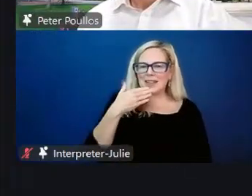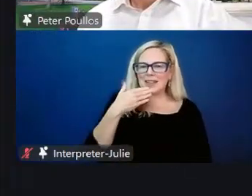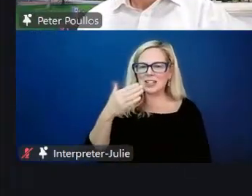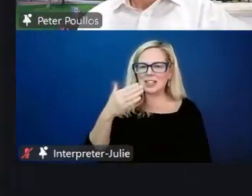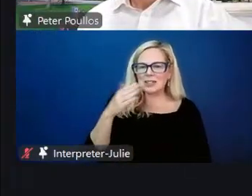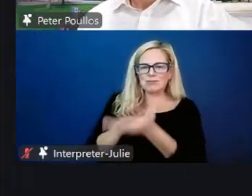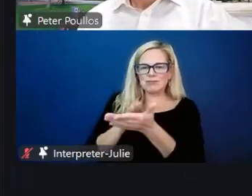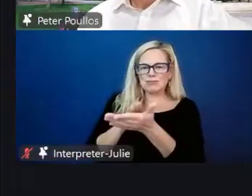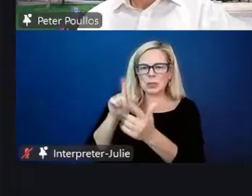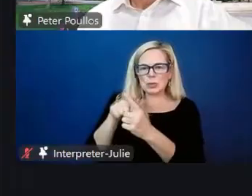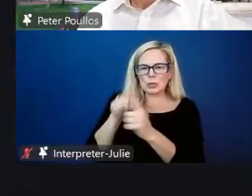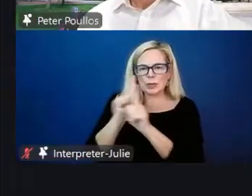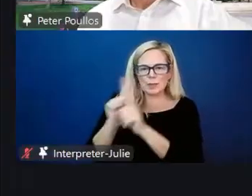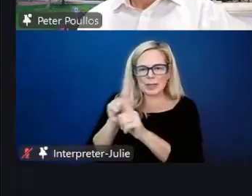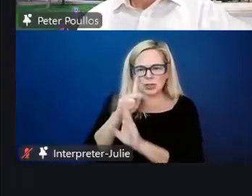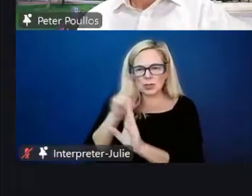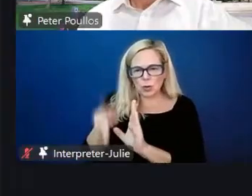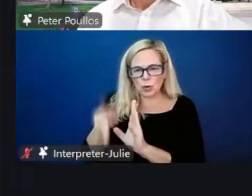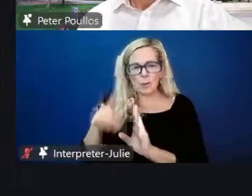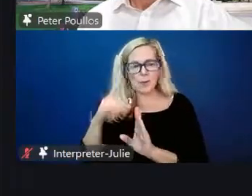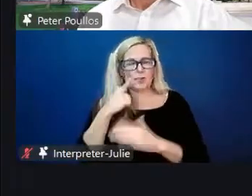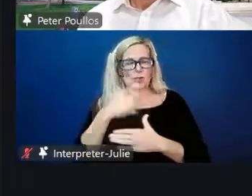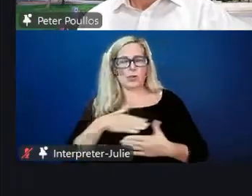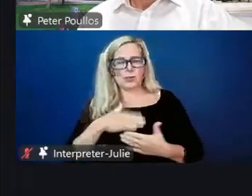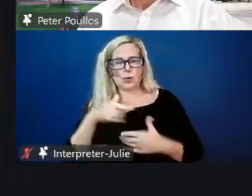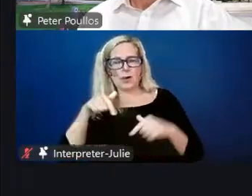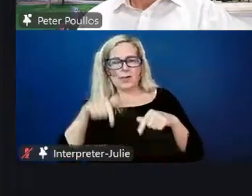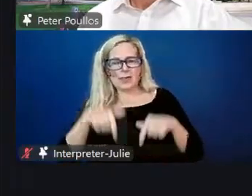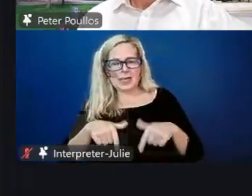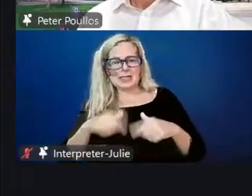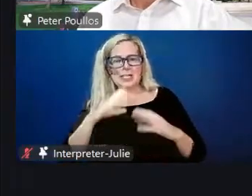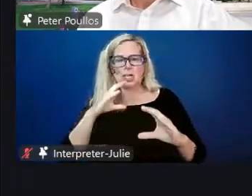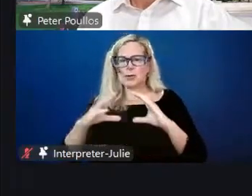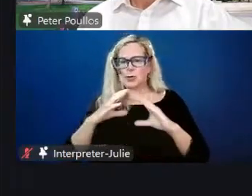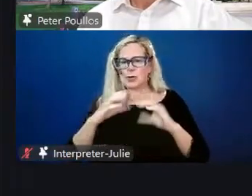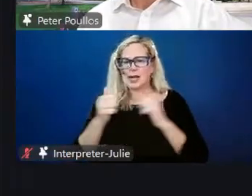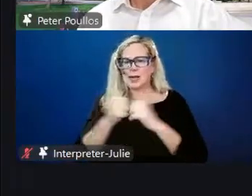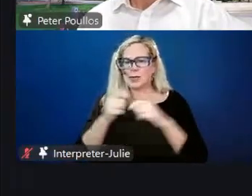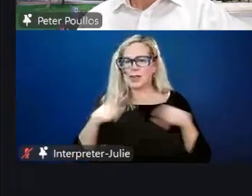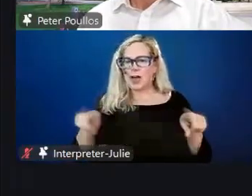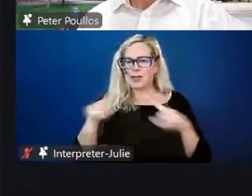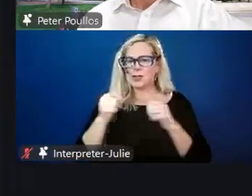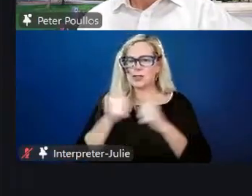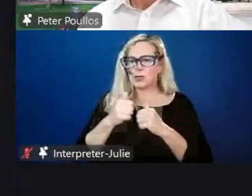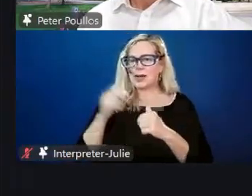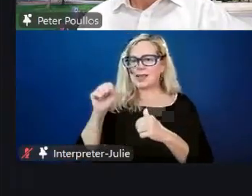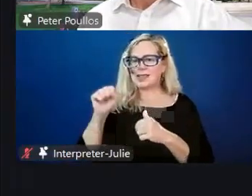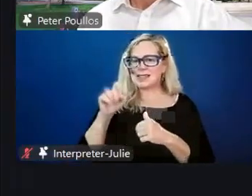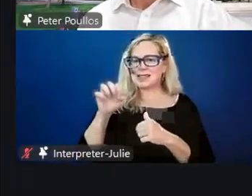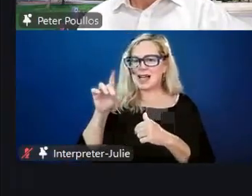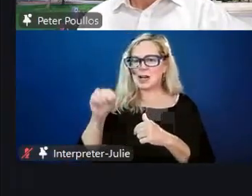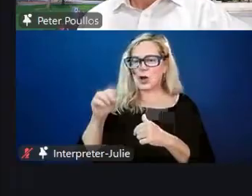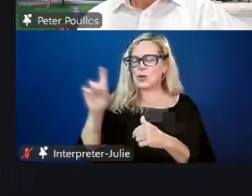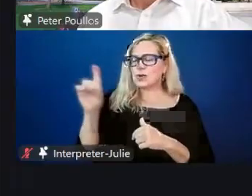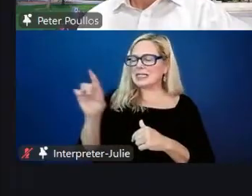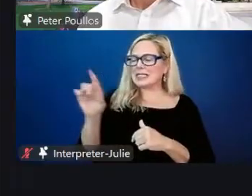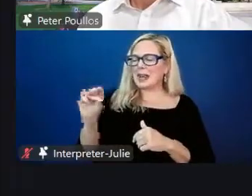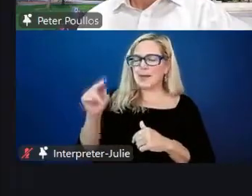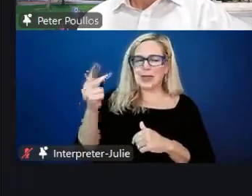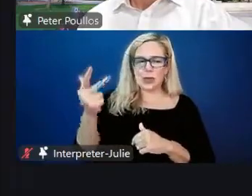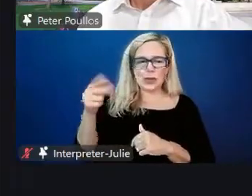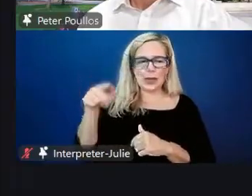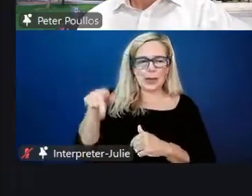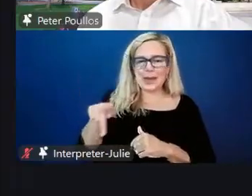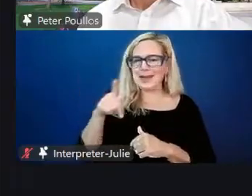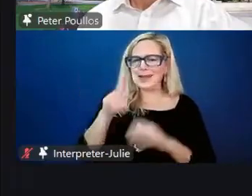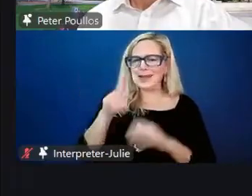you've enjoyed the community that you've been able to find and communicating with others through the Slido, DM3P is a great place to